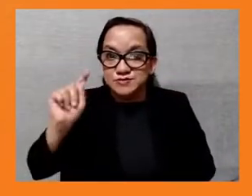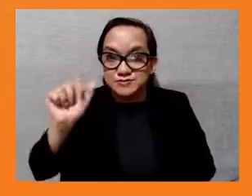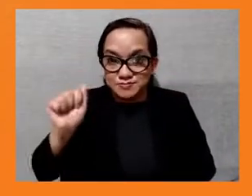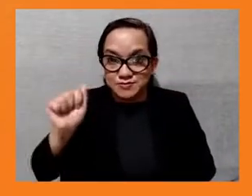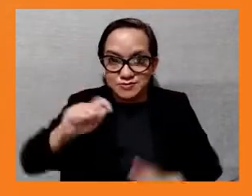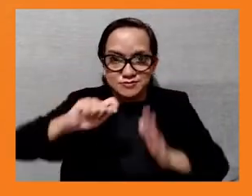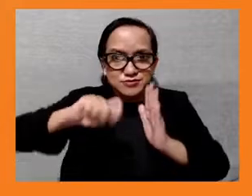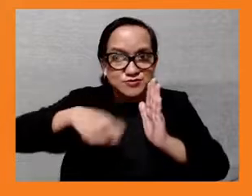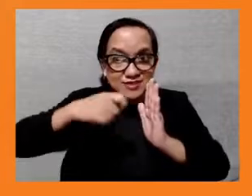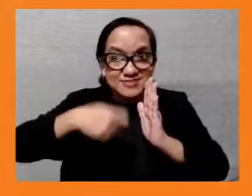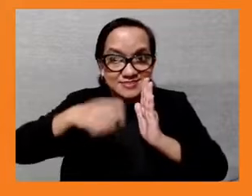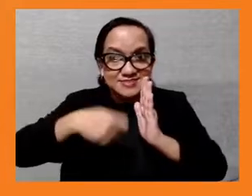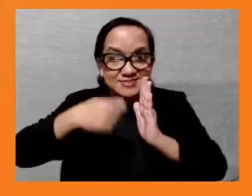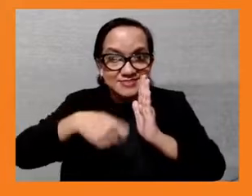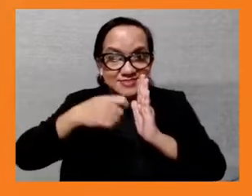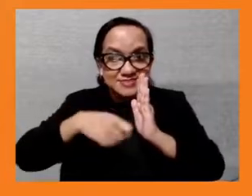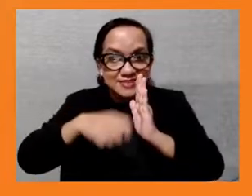Vidya as well.